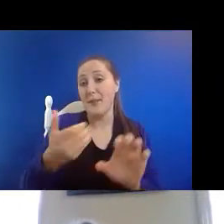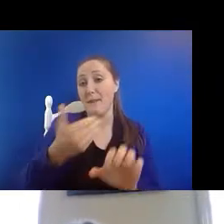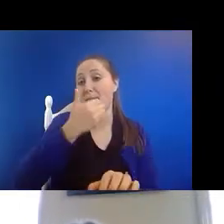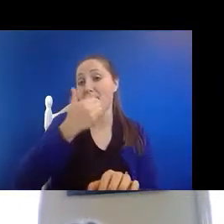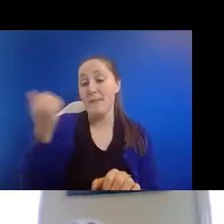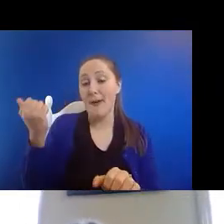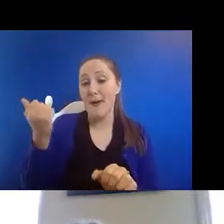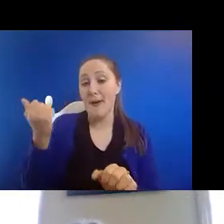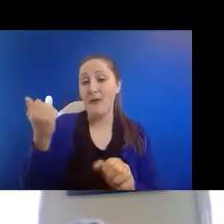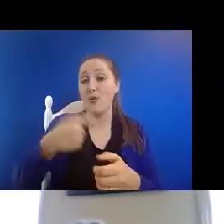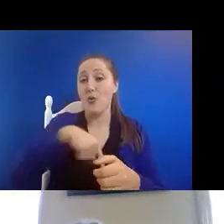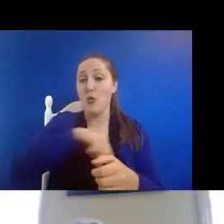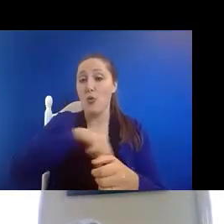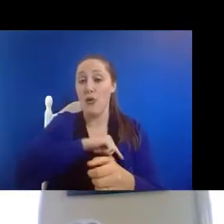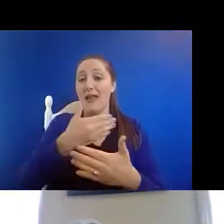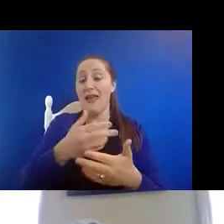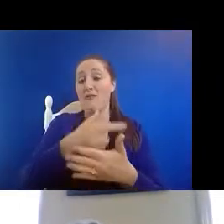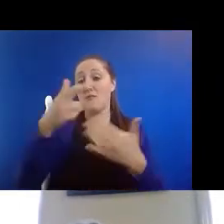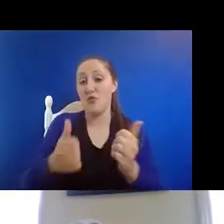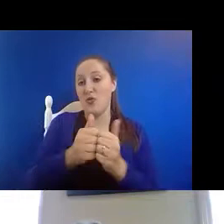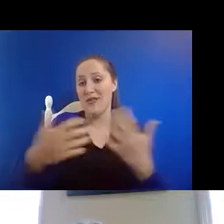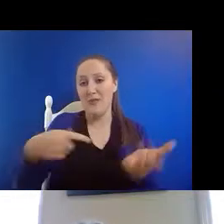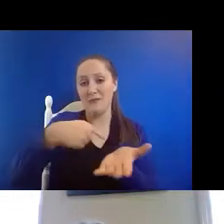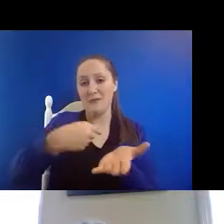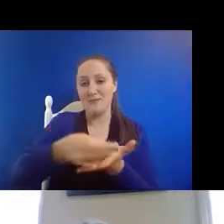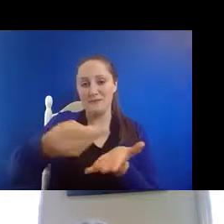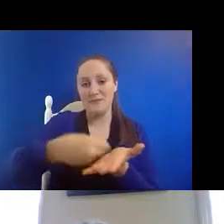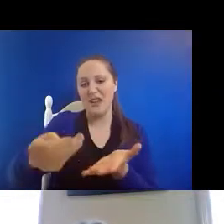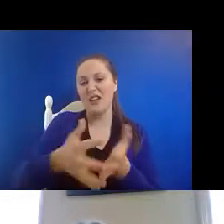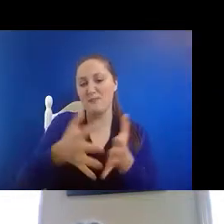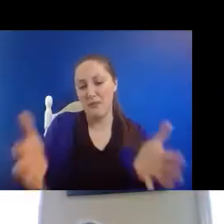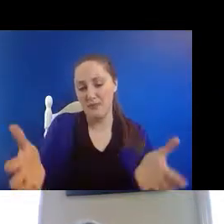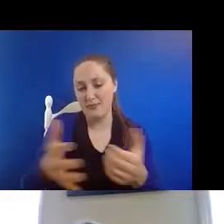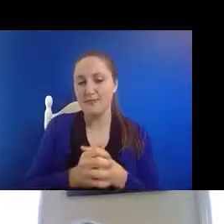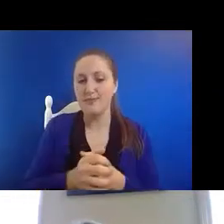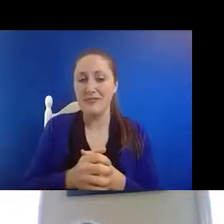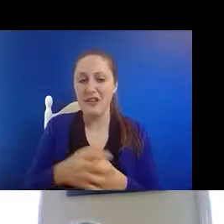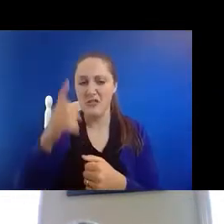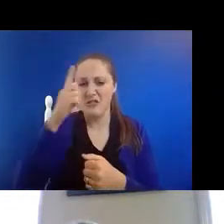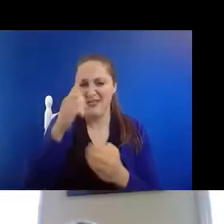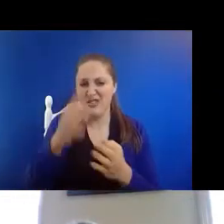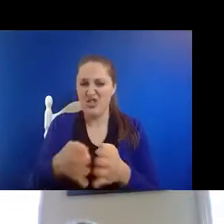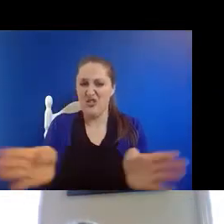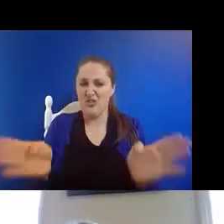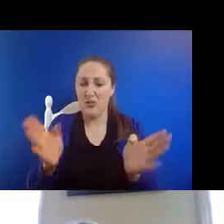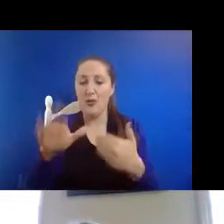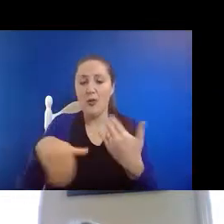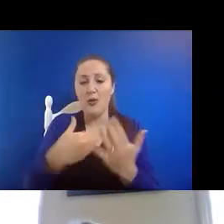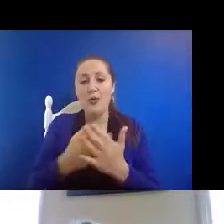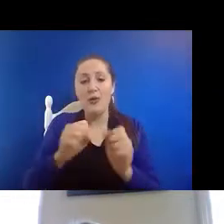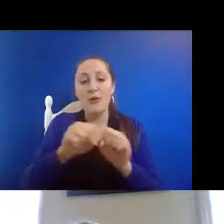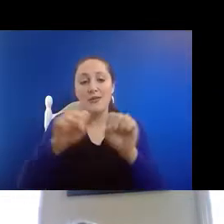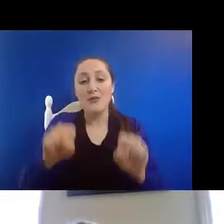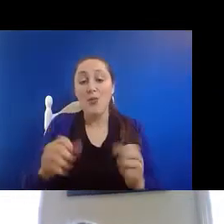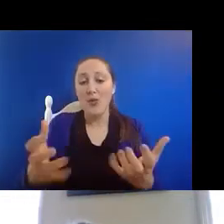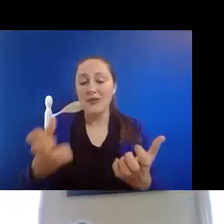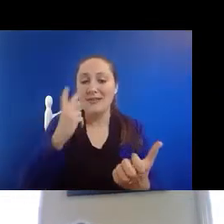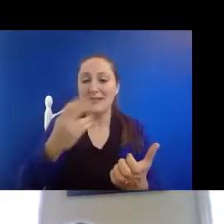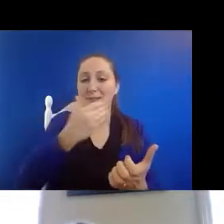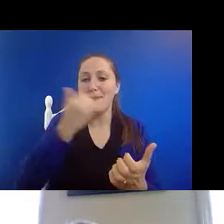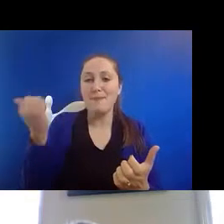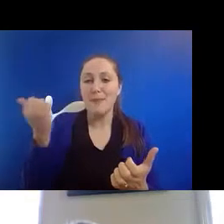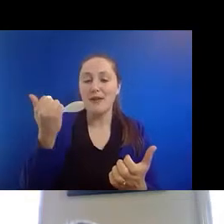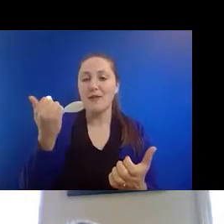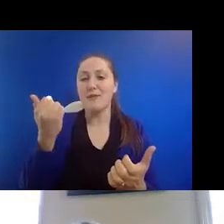without spending as much. But in general, I think all systems want to see better competitive integrated